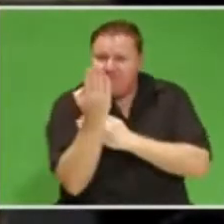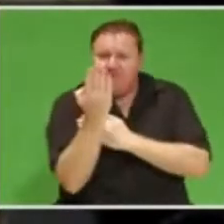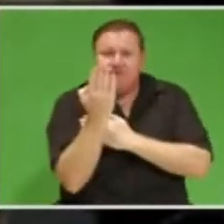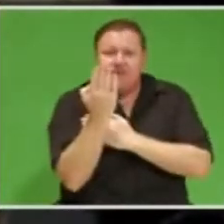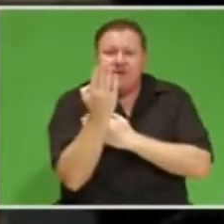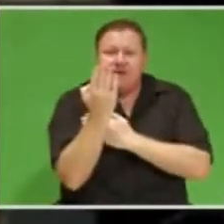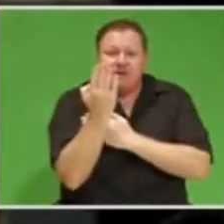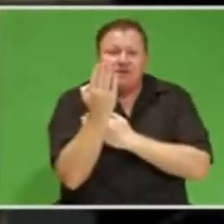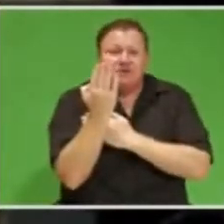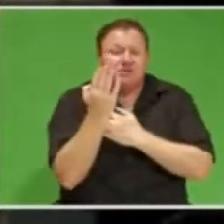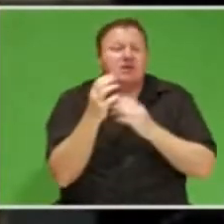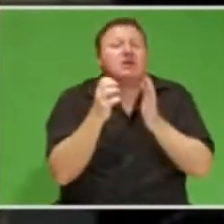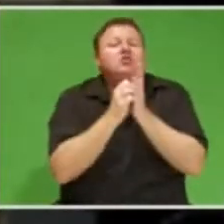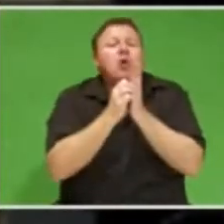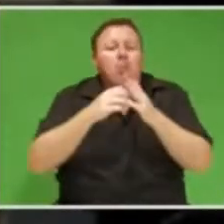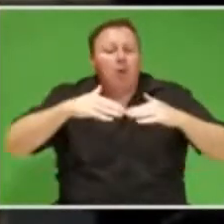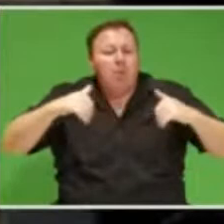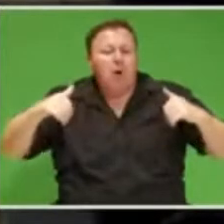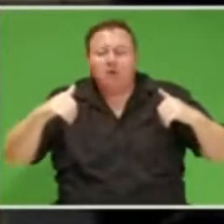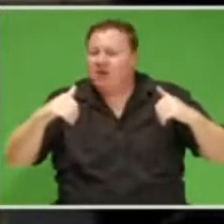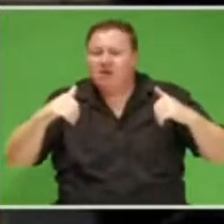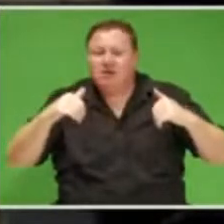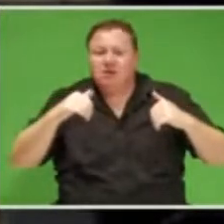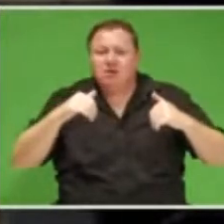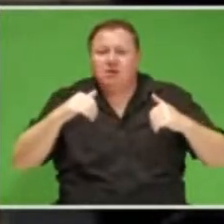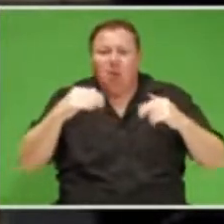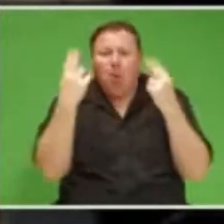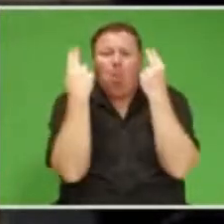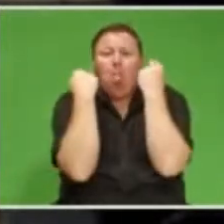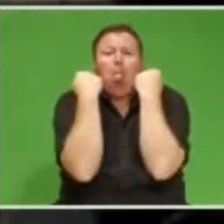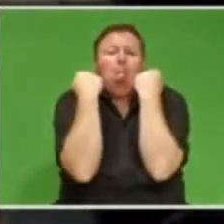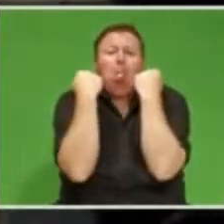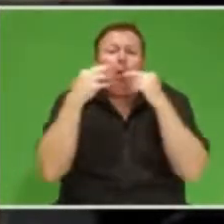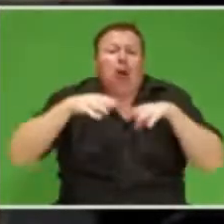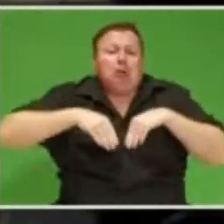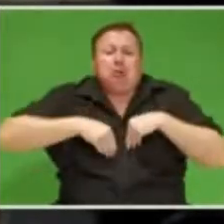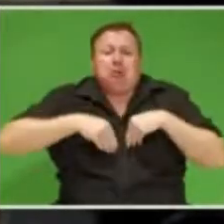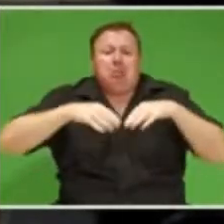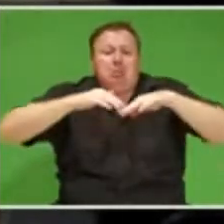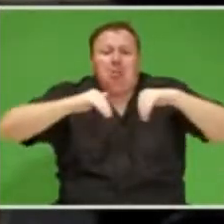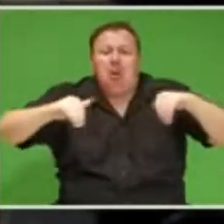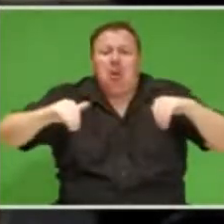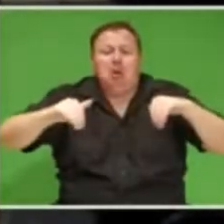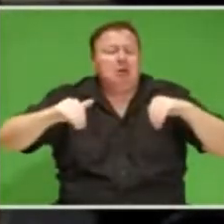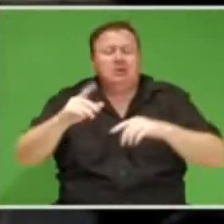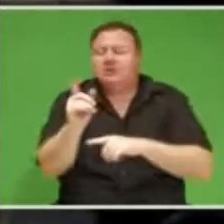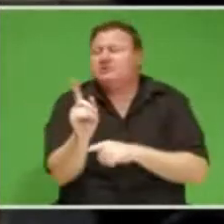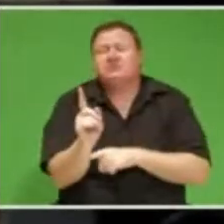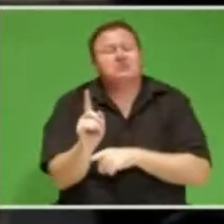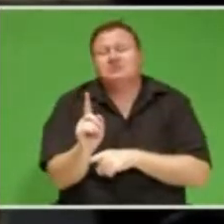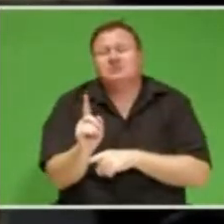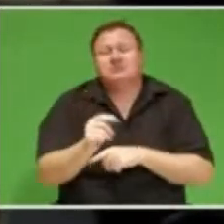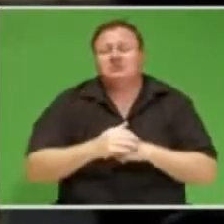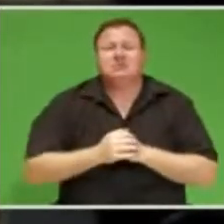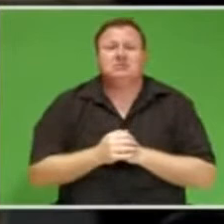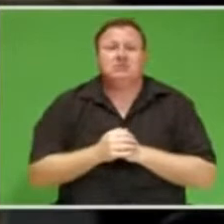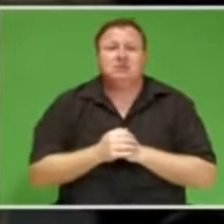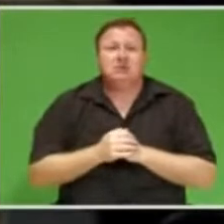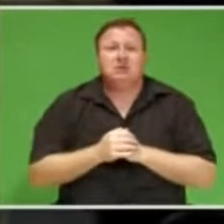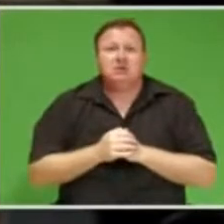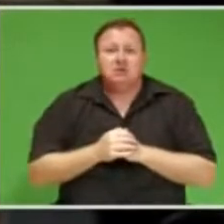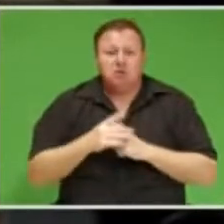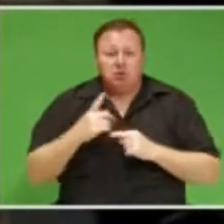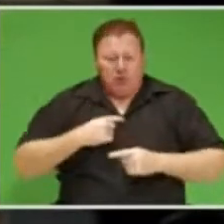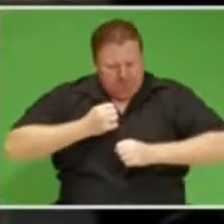of apartheid, we did not submit to the oppression that the apartheid regime imposed on our people. We